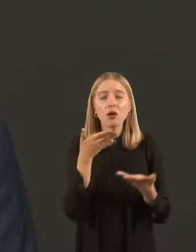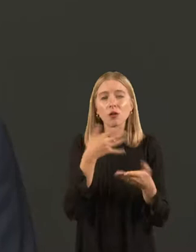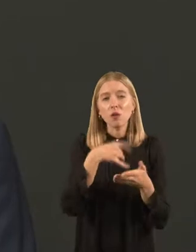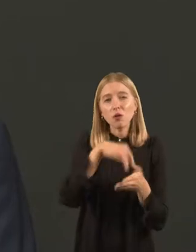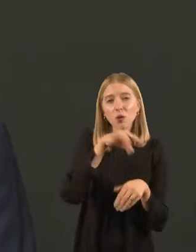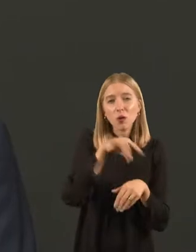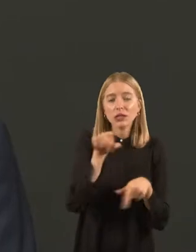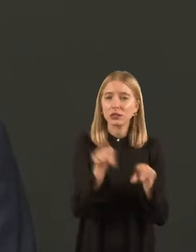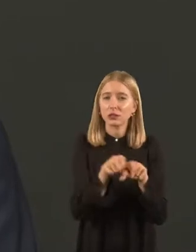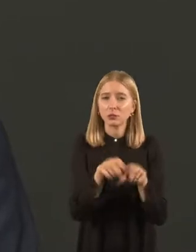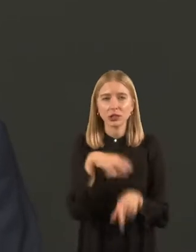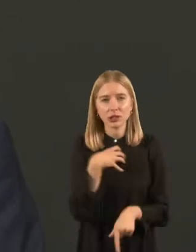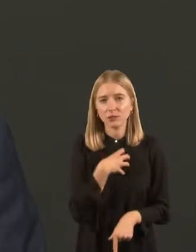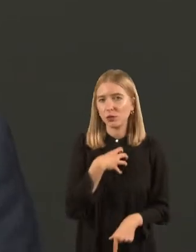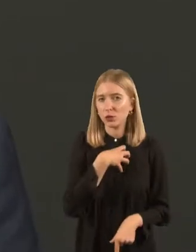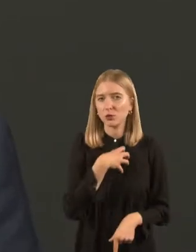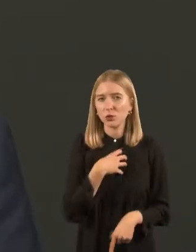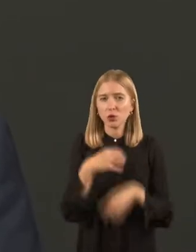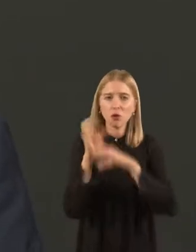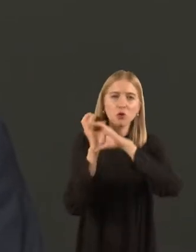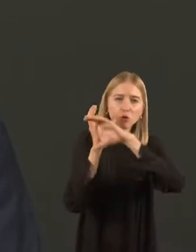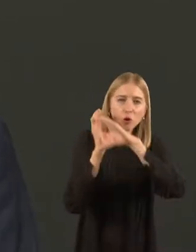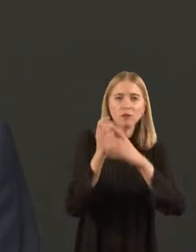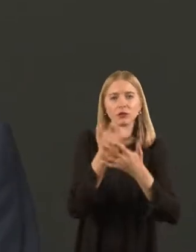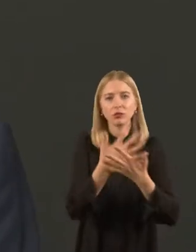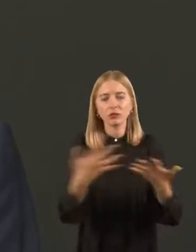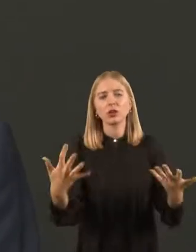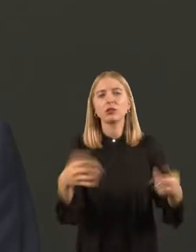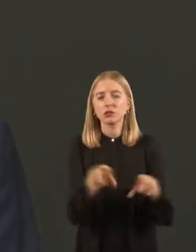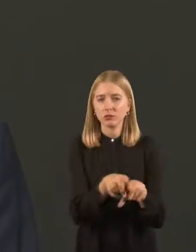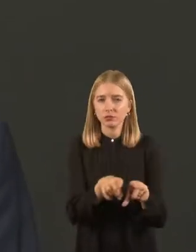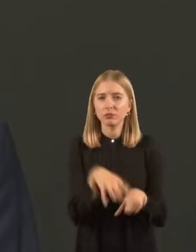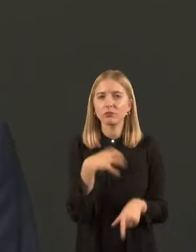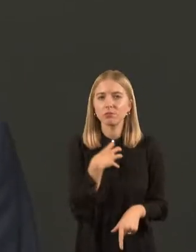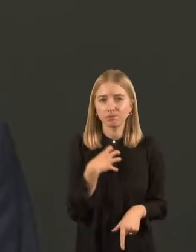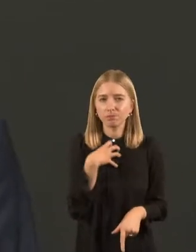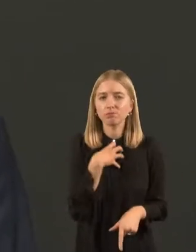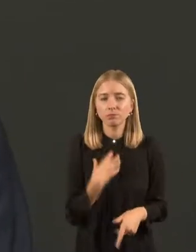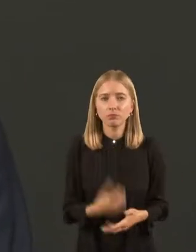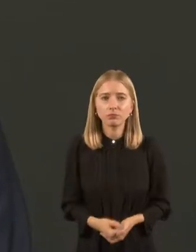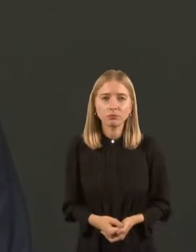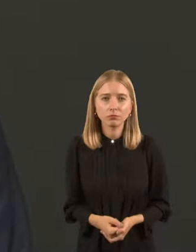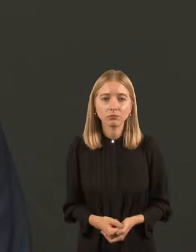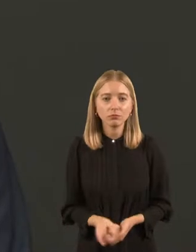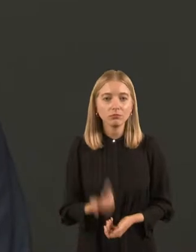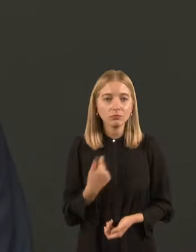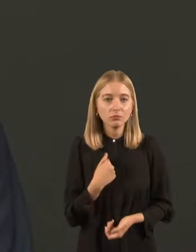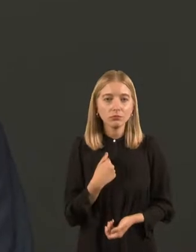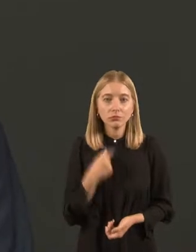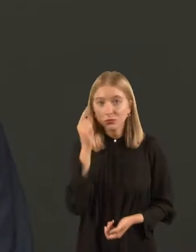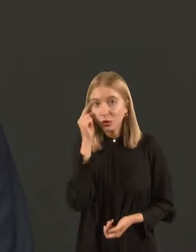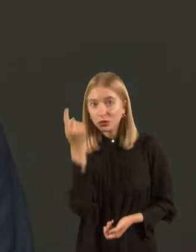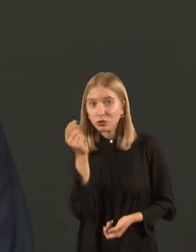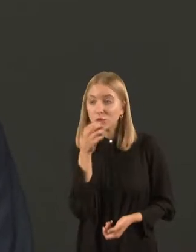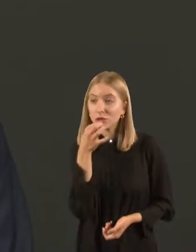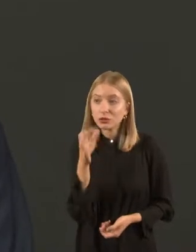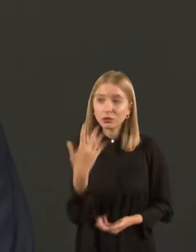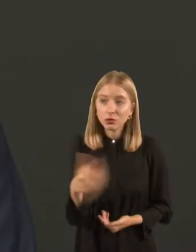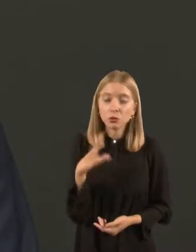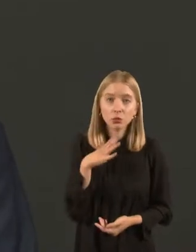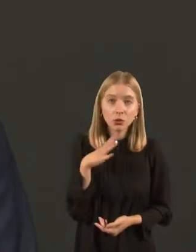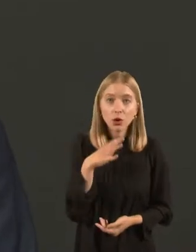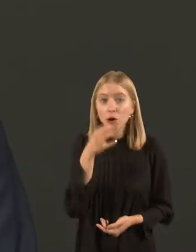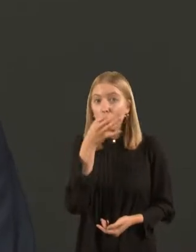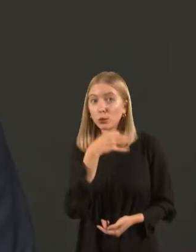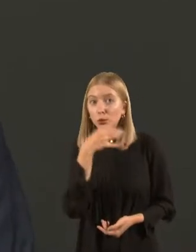have plans of expansion for Palanga Airport too. So there is a huge potential,